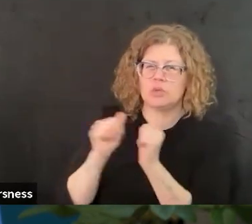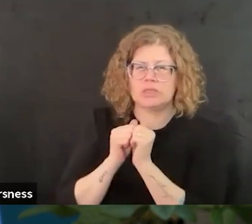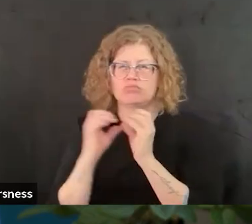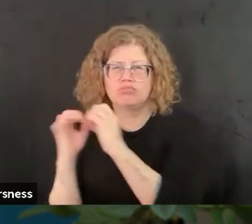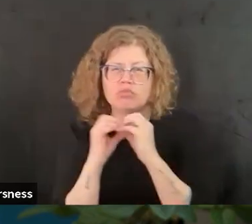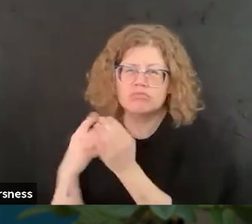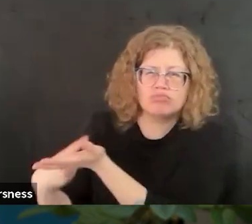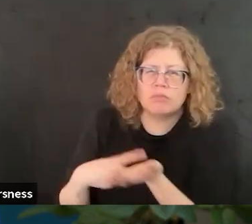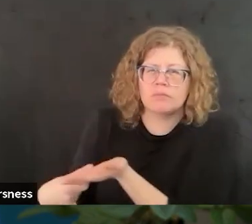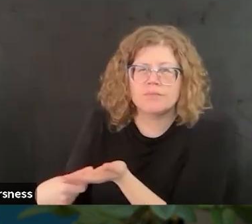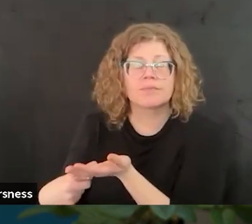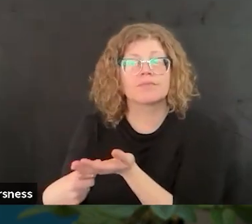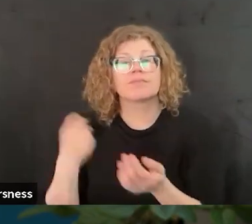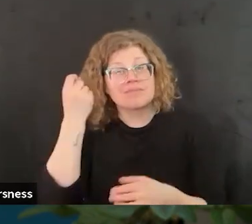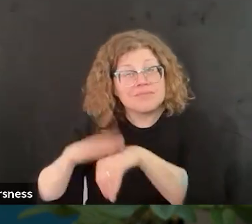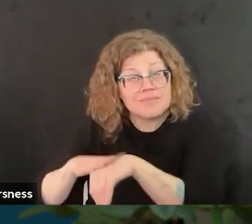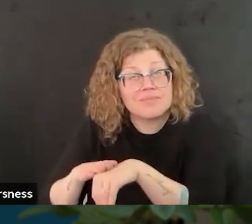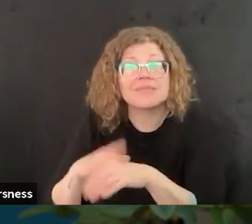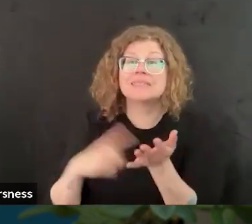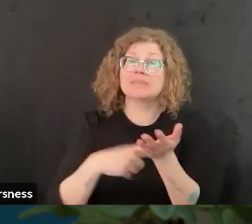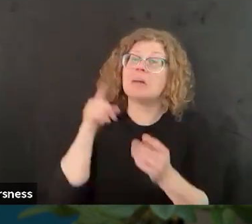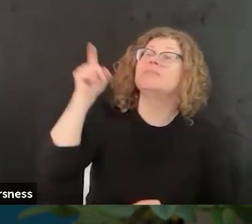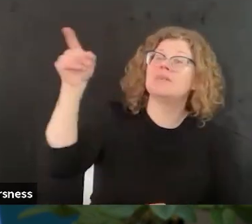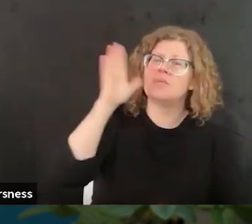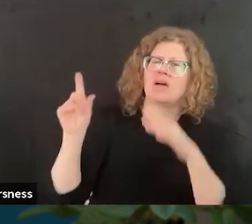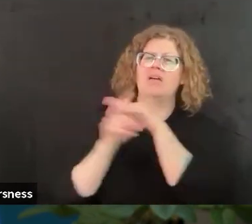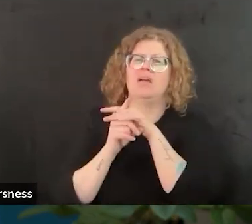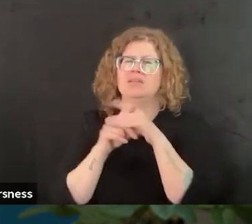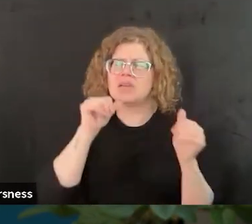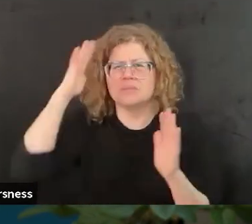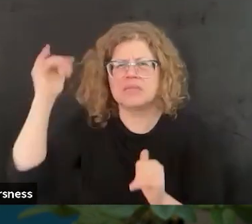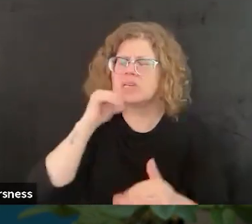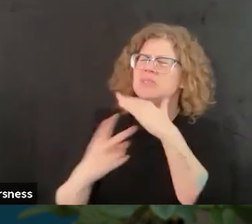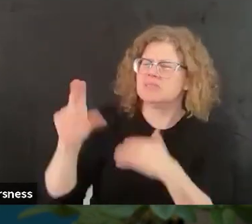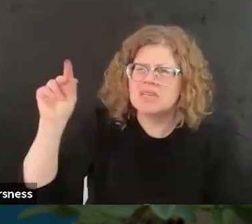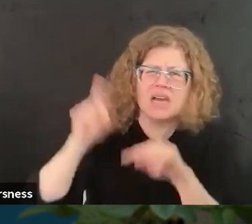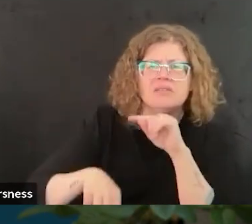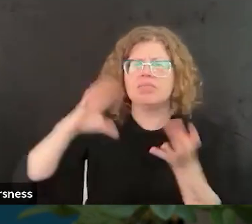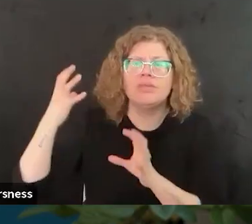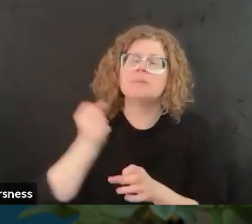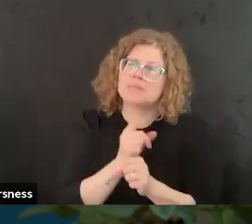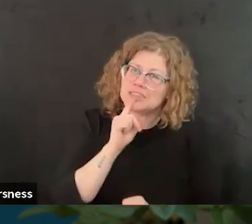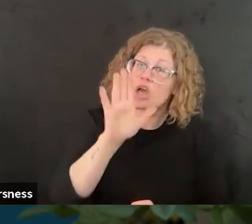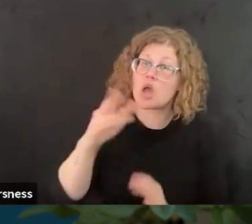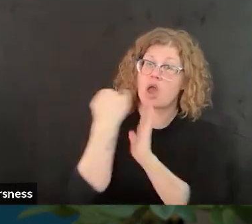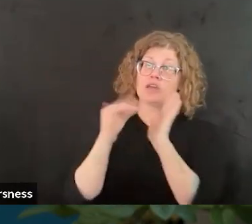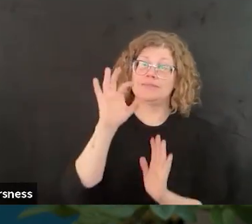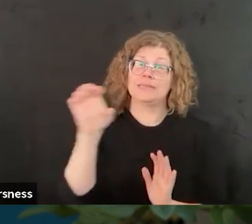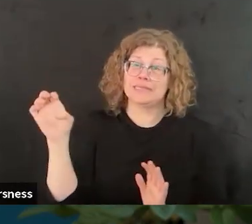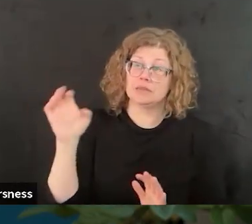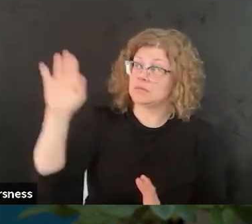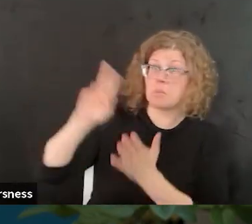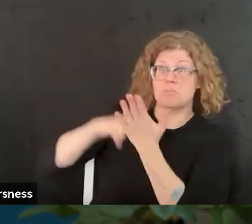that things that can change and will are a bit more flexible, and it stops the artist fee at the